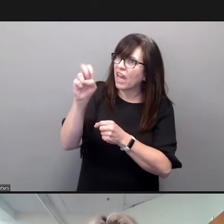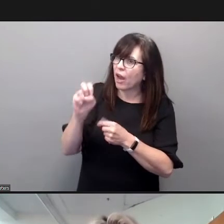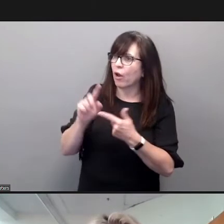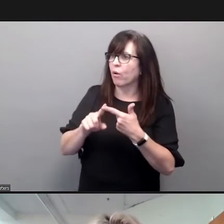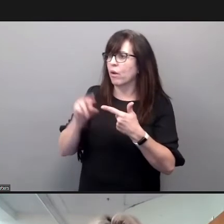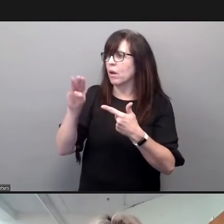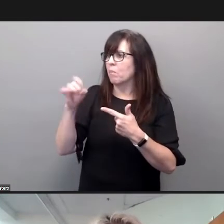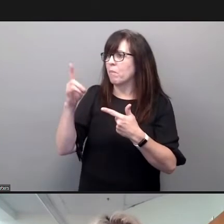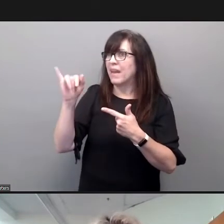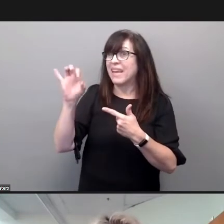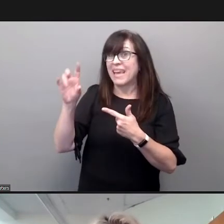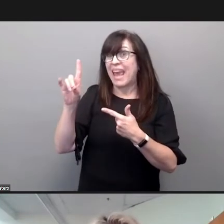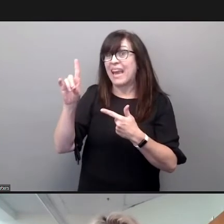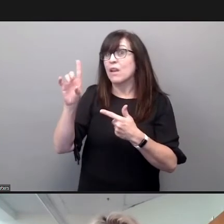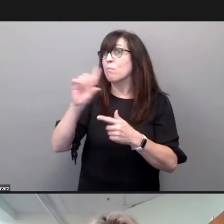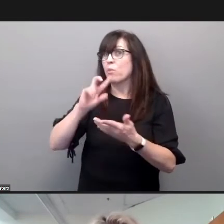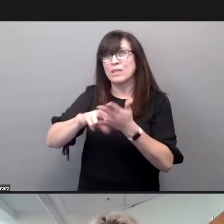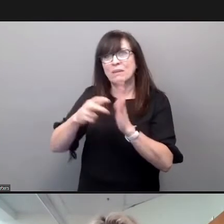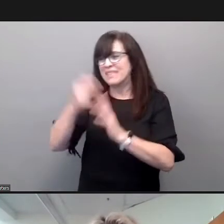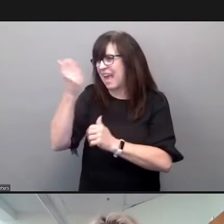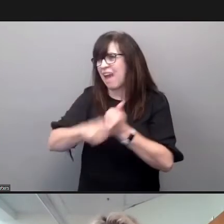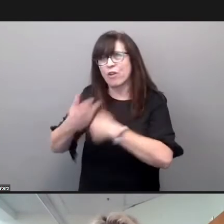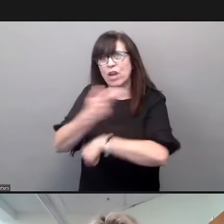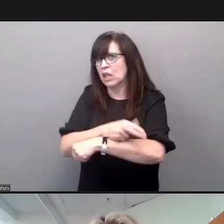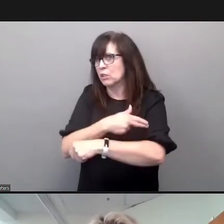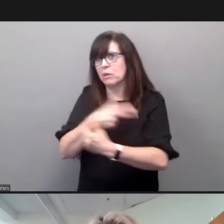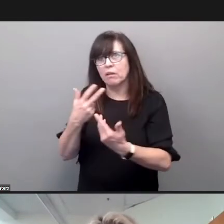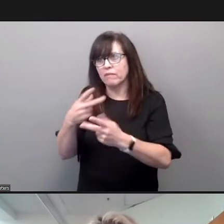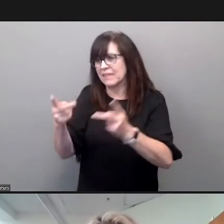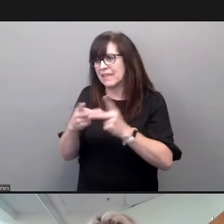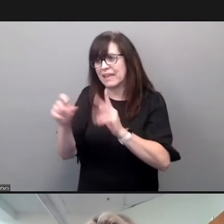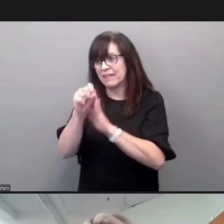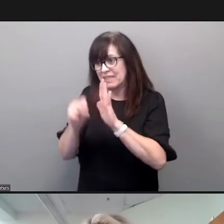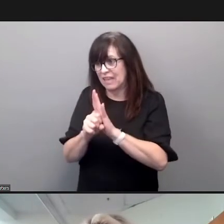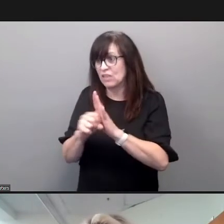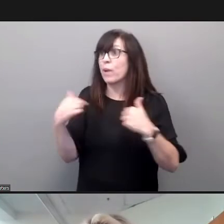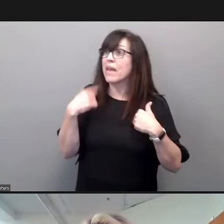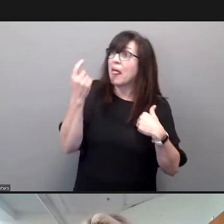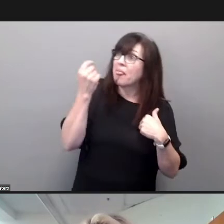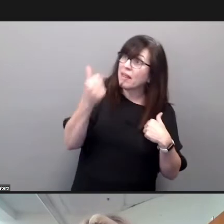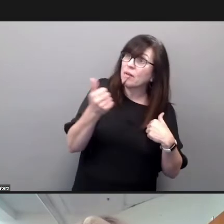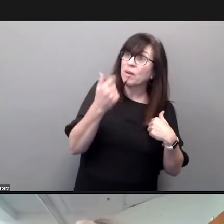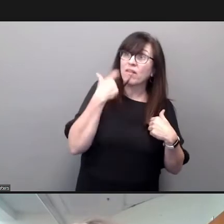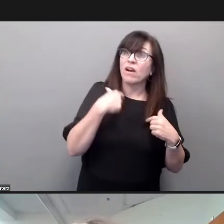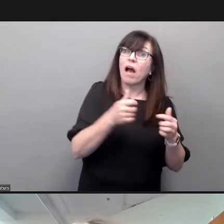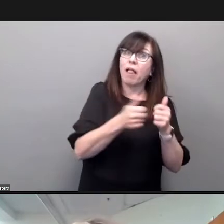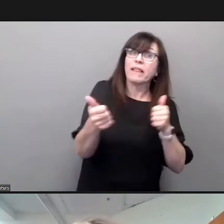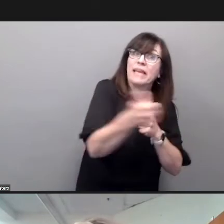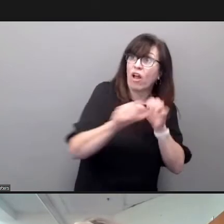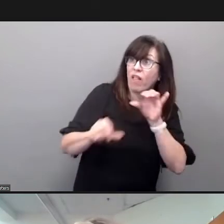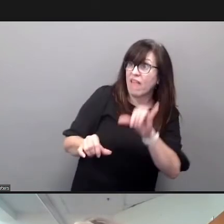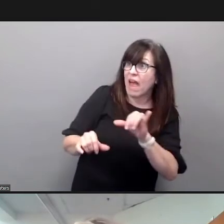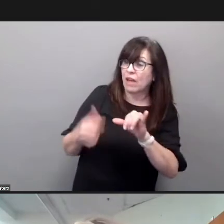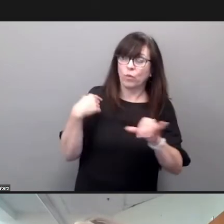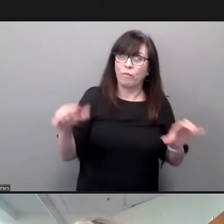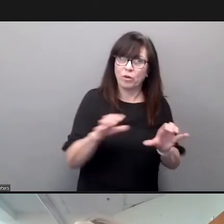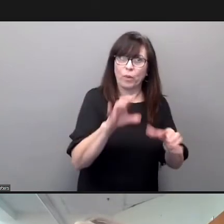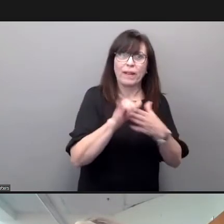every healthcare hospital facility in the state. And so we had a little bit of a head start on that and have been doing that. But I